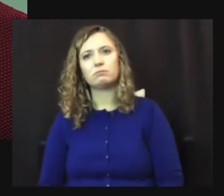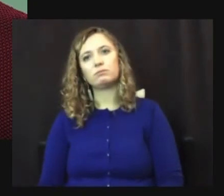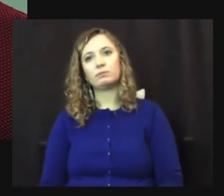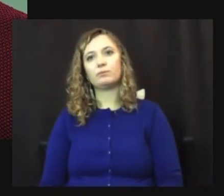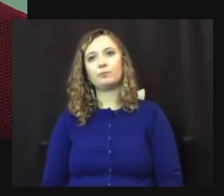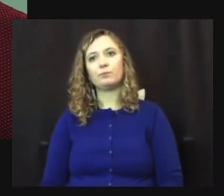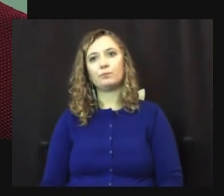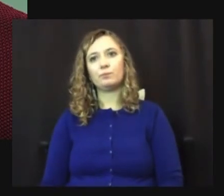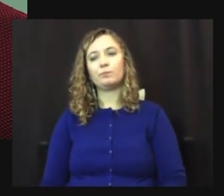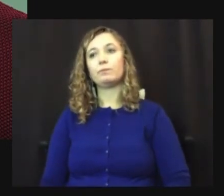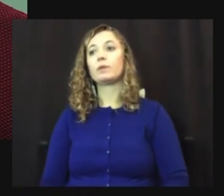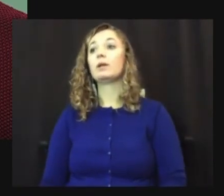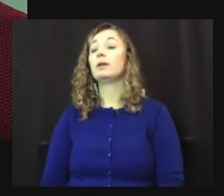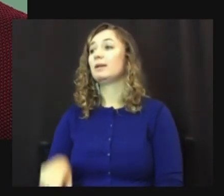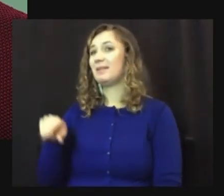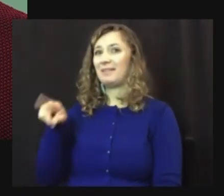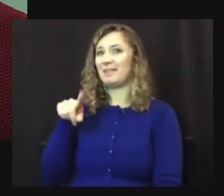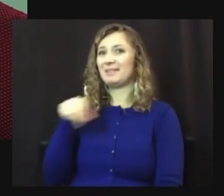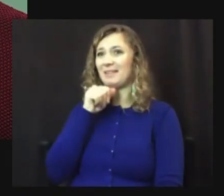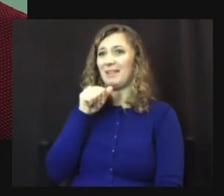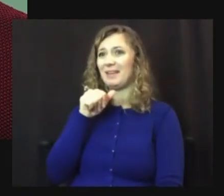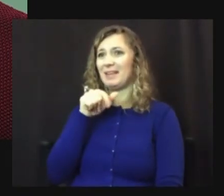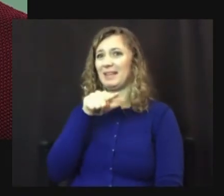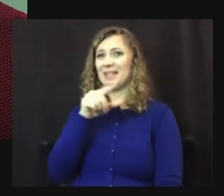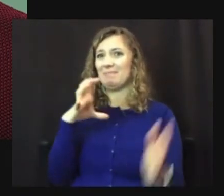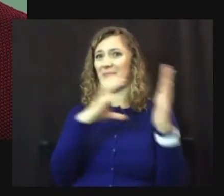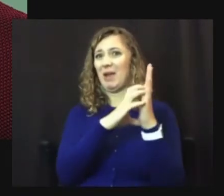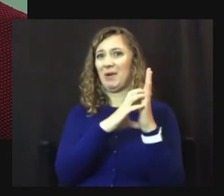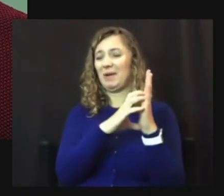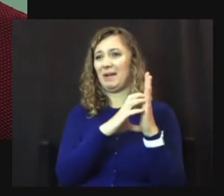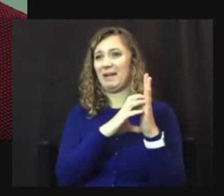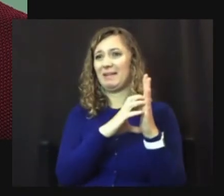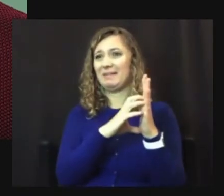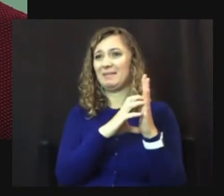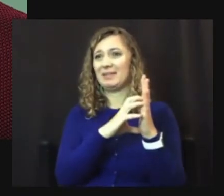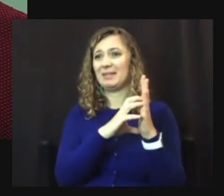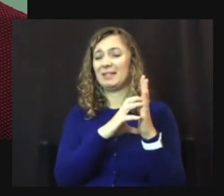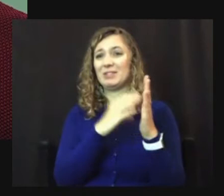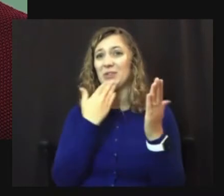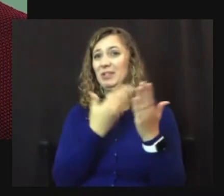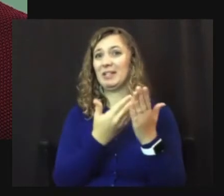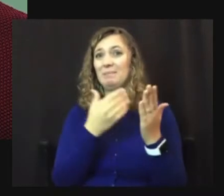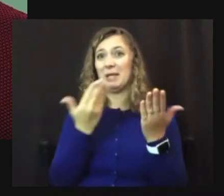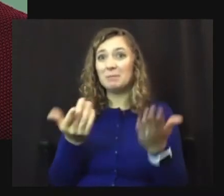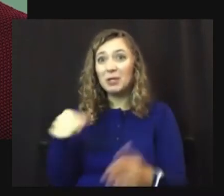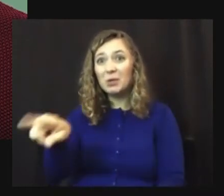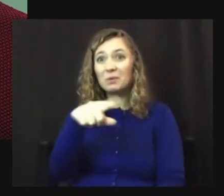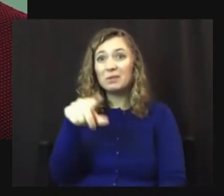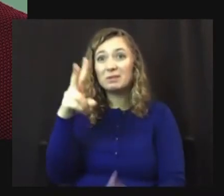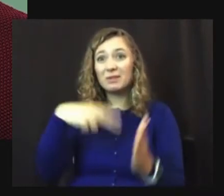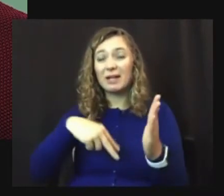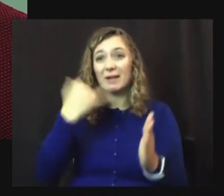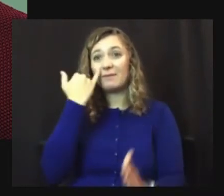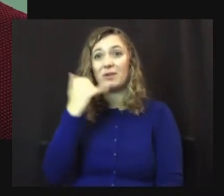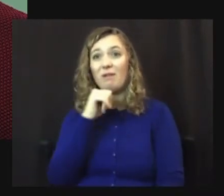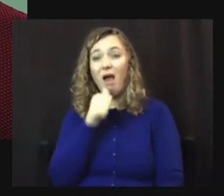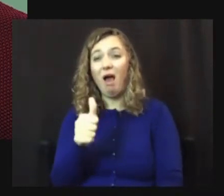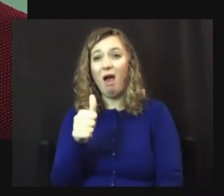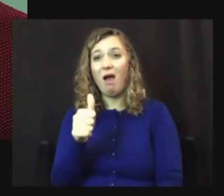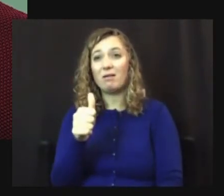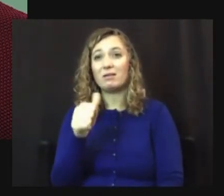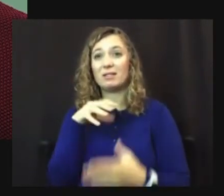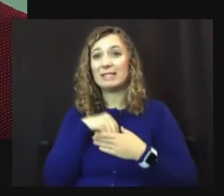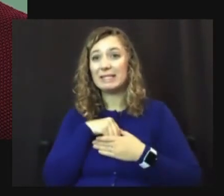There's nothing in this entire paragraph. This is probably something that you would have read if you're non-autistic and you've just